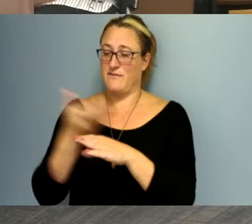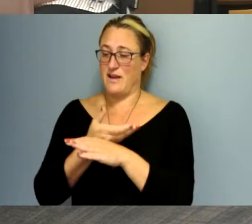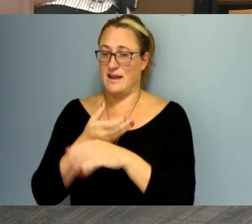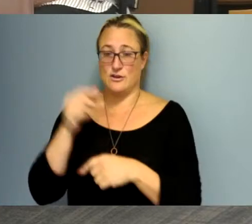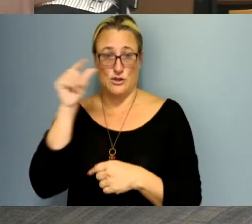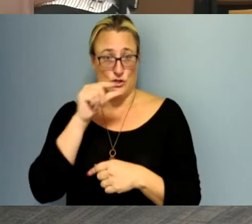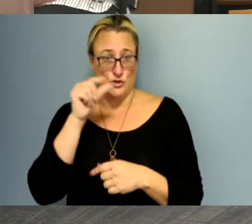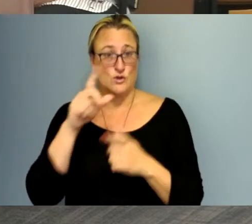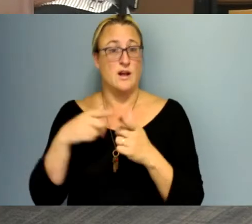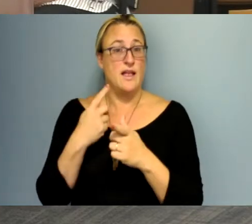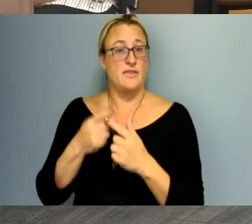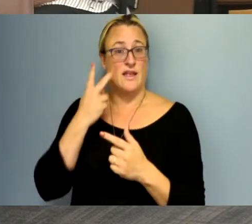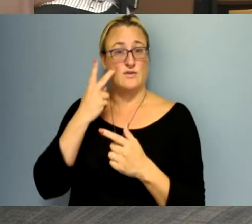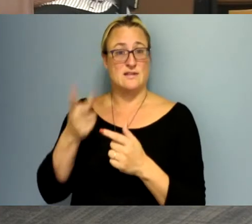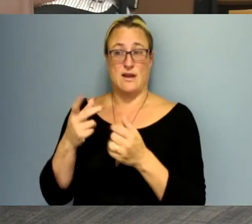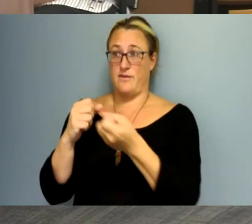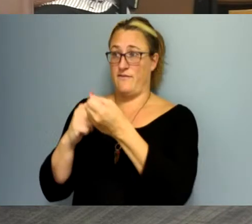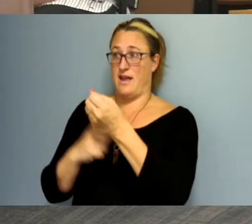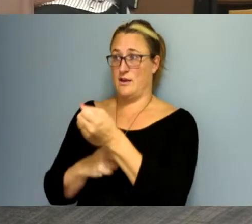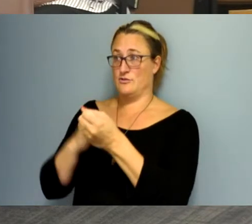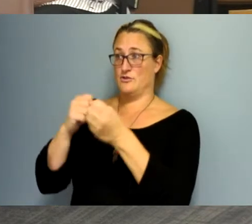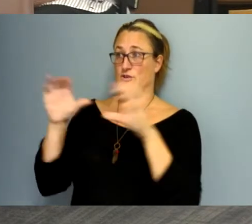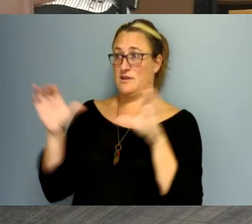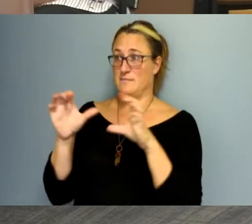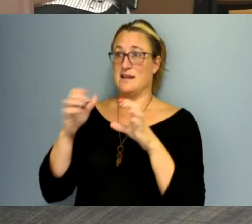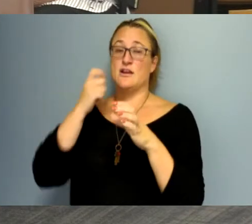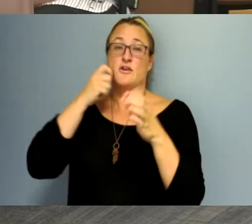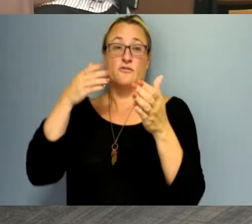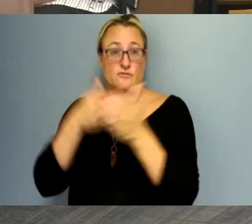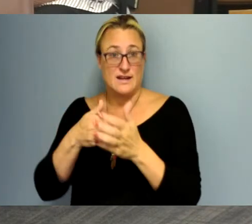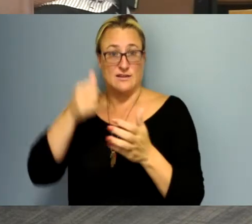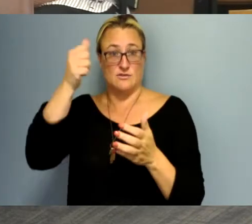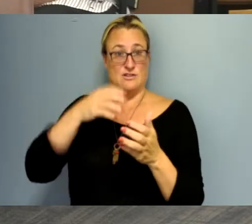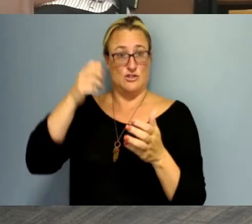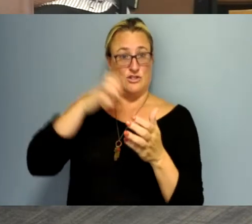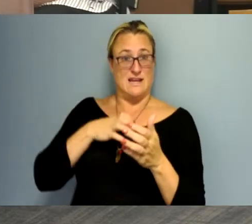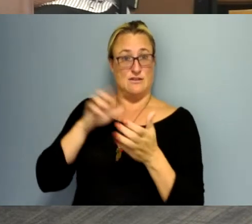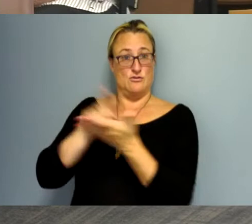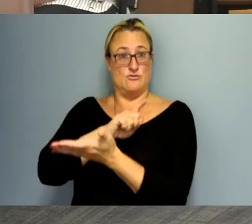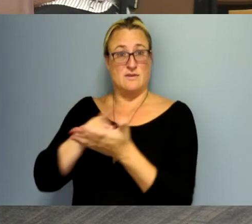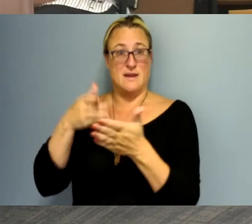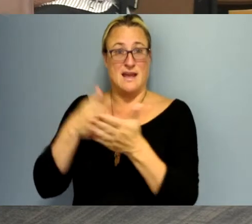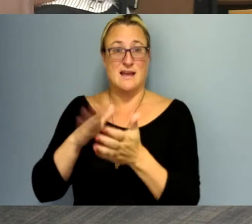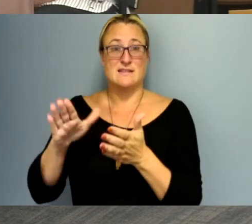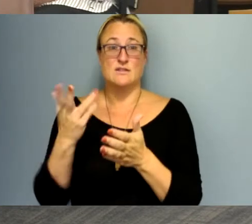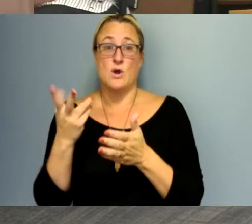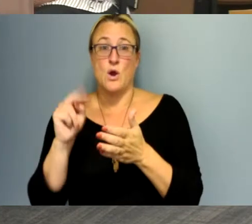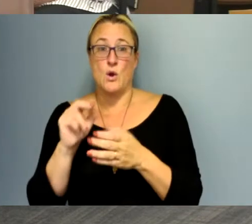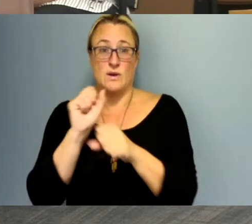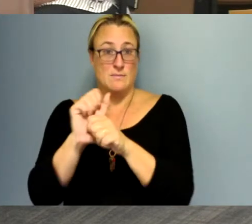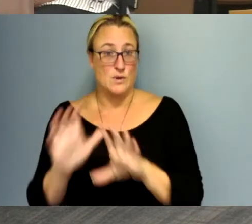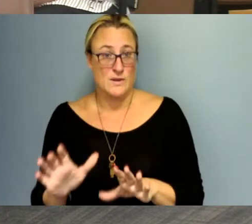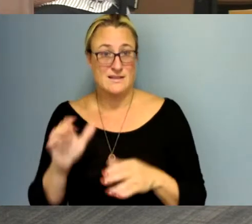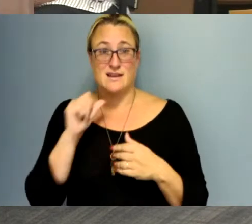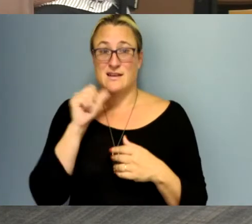about how the founder committed racial and gender discrimination against his own employees. Not